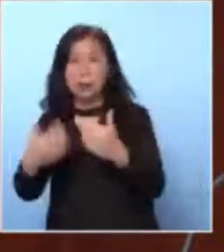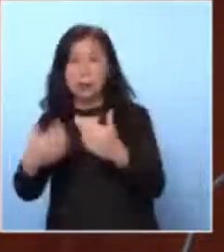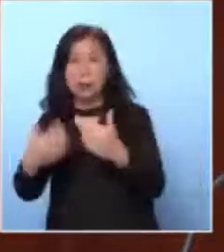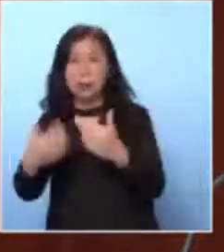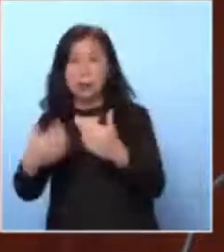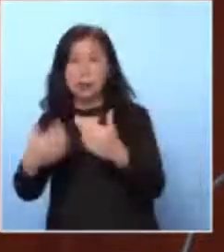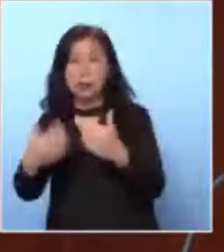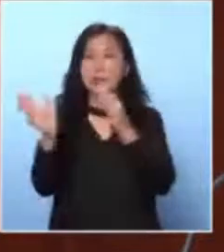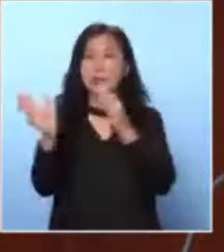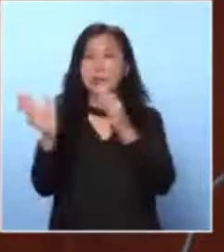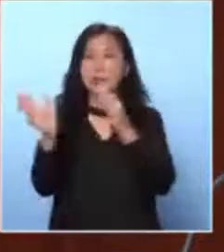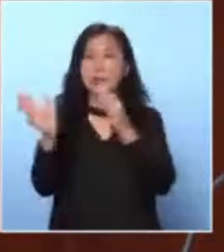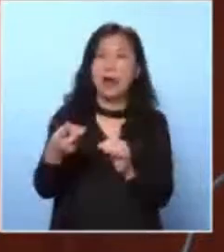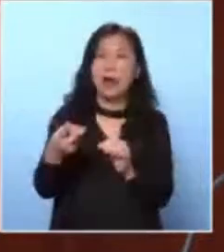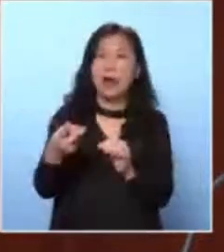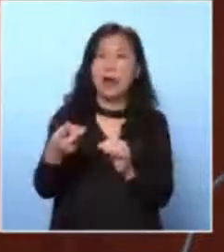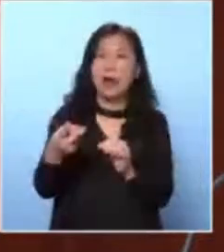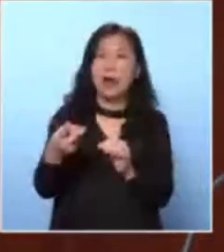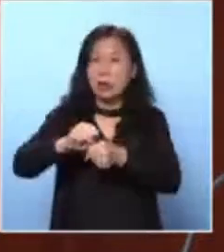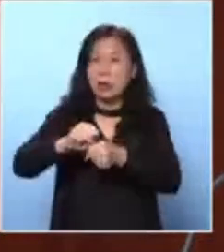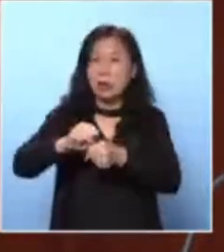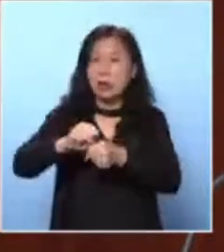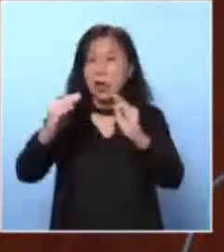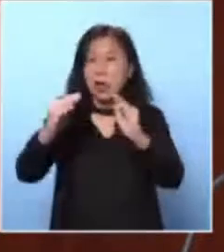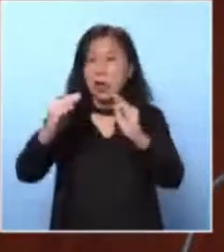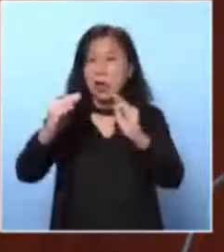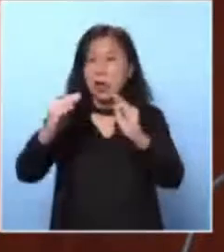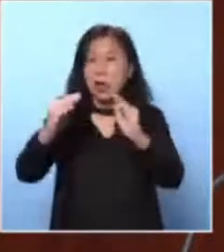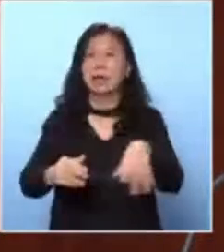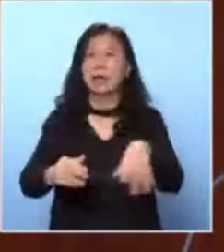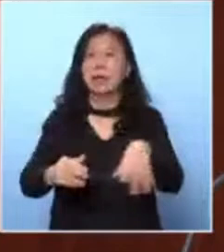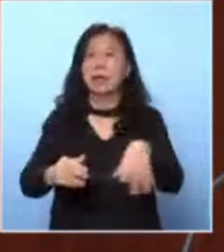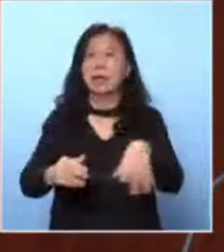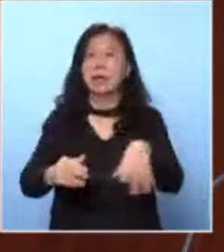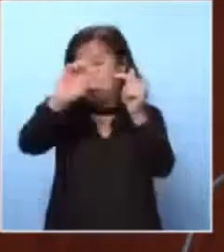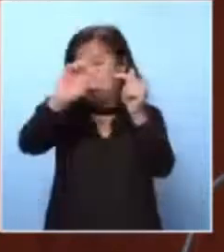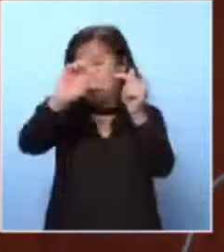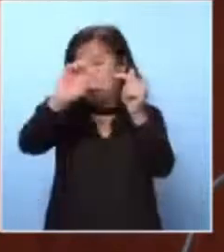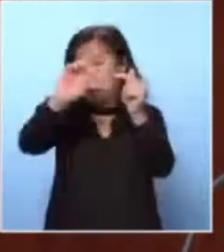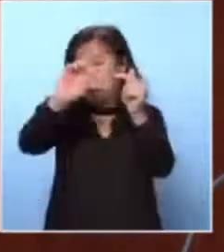acquisition, he or she will no longer need to pay the SSD, which